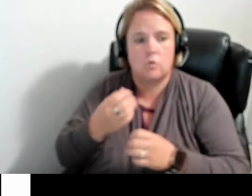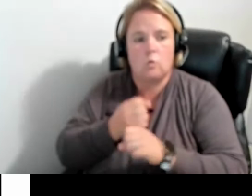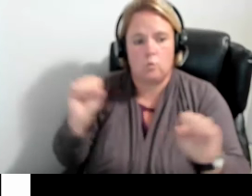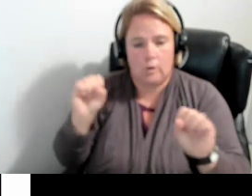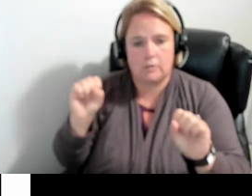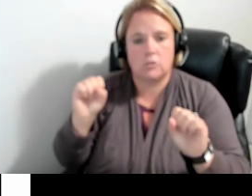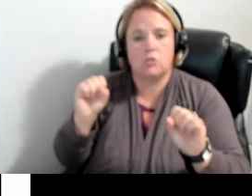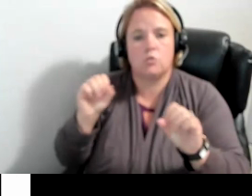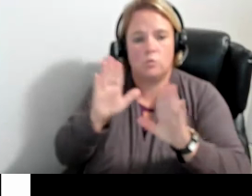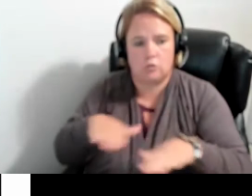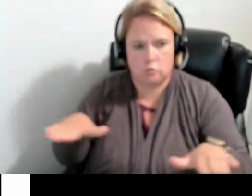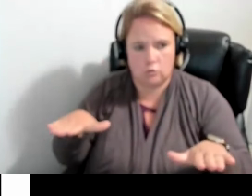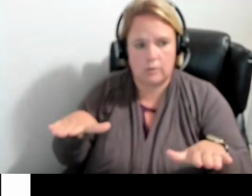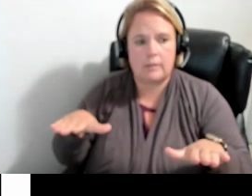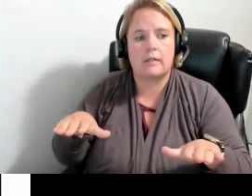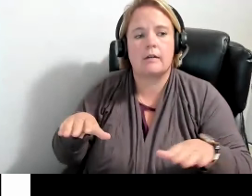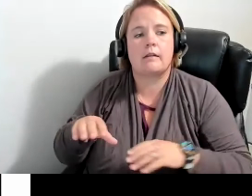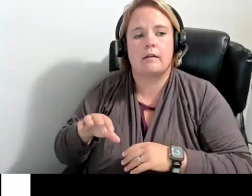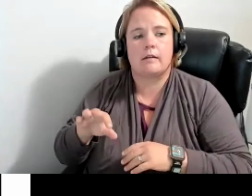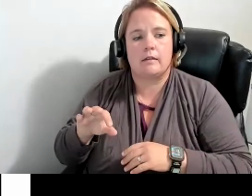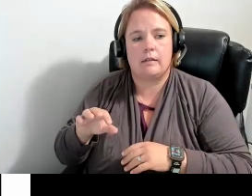women's side of the Fresno Mission's work.